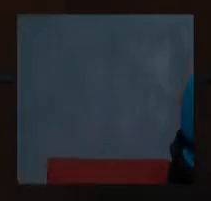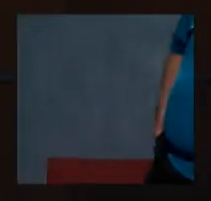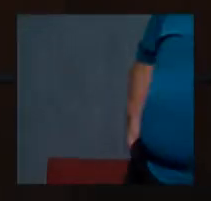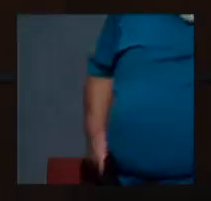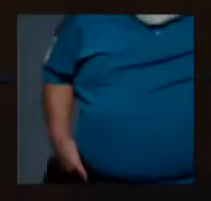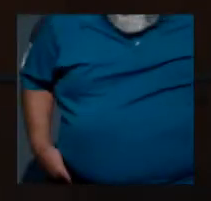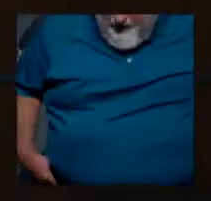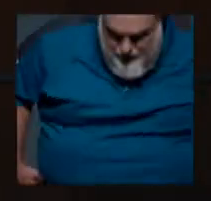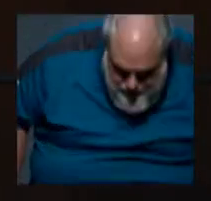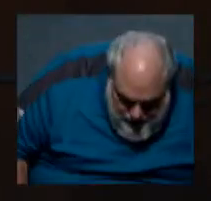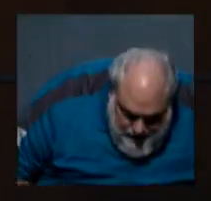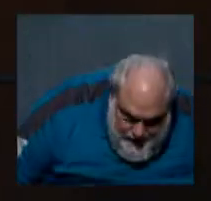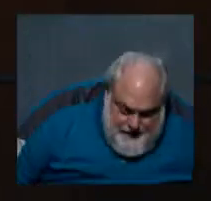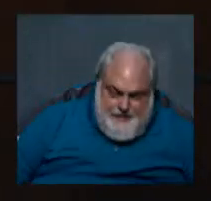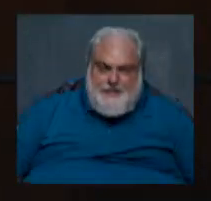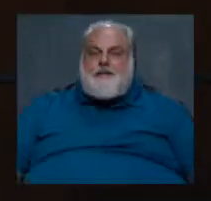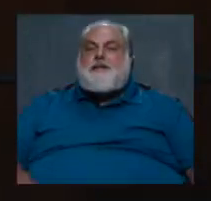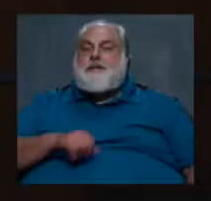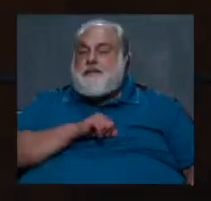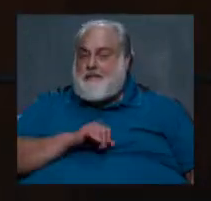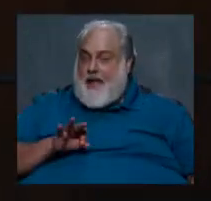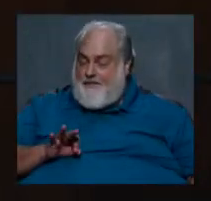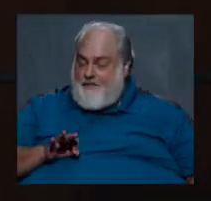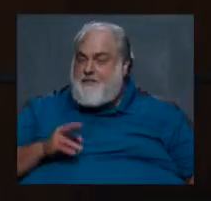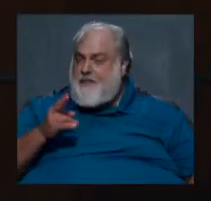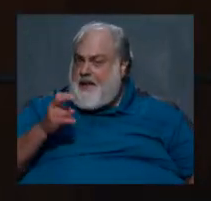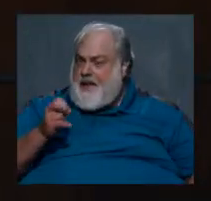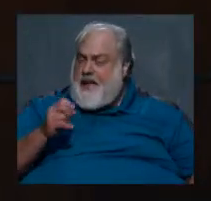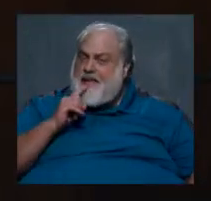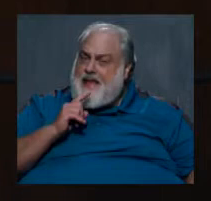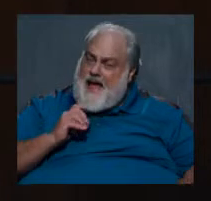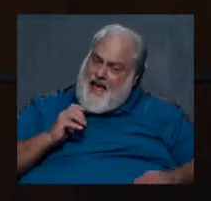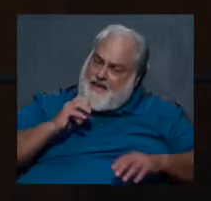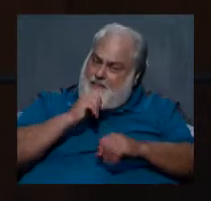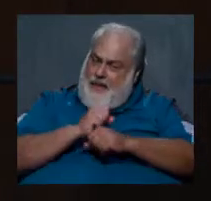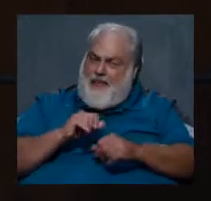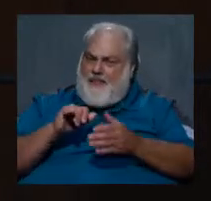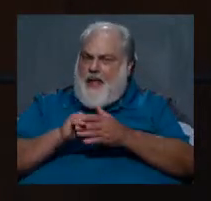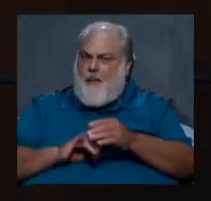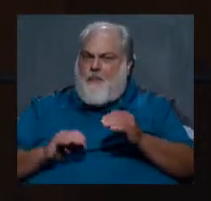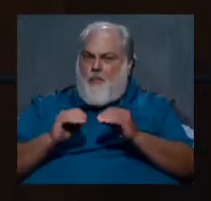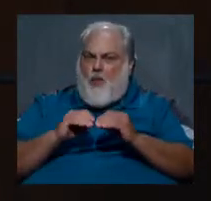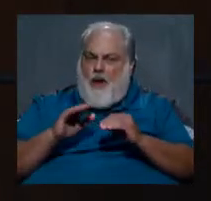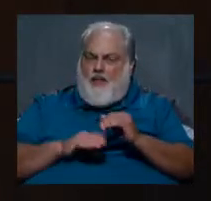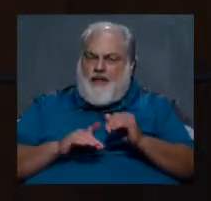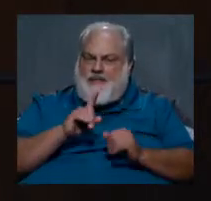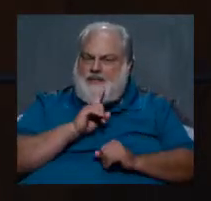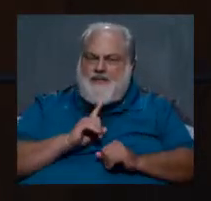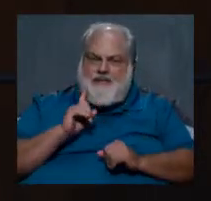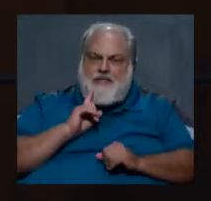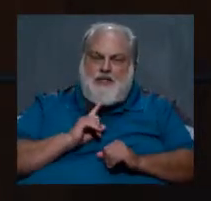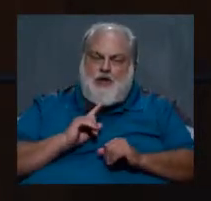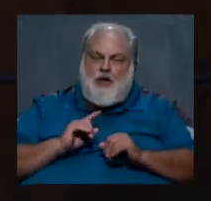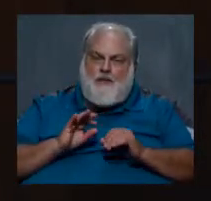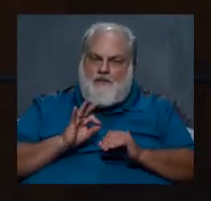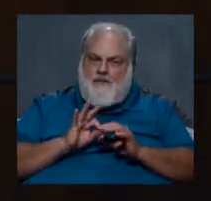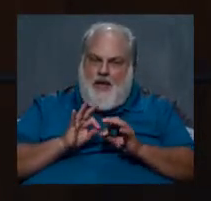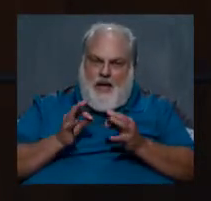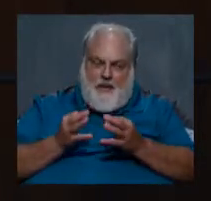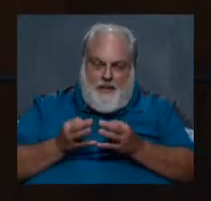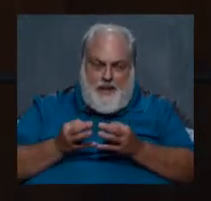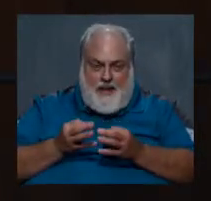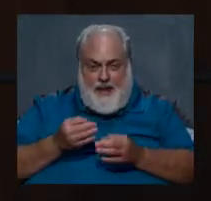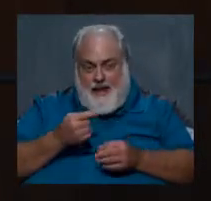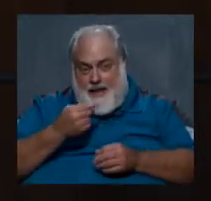he's estimating that as an increase over single-family residential, as he estimates